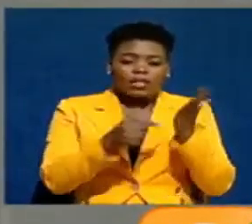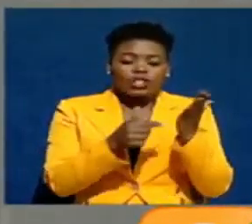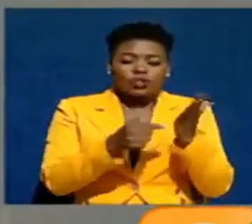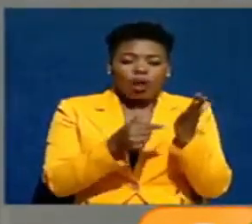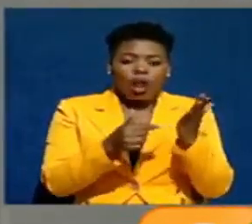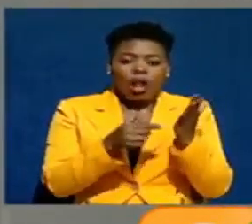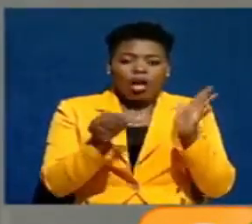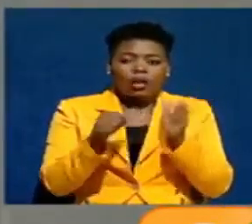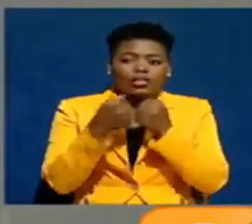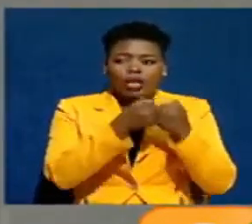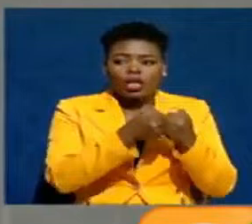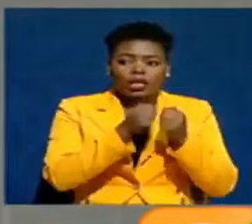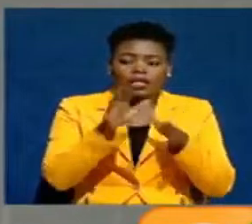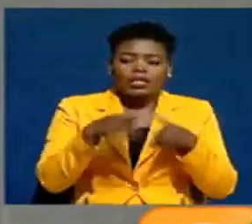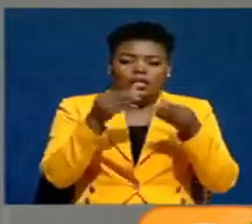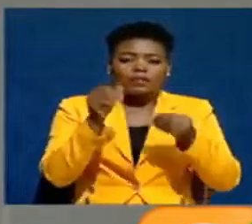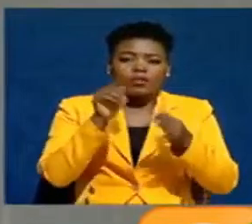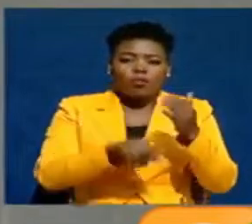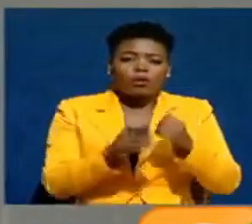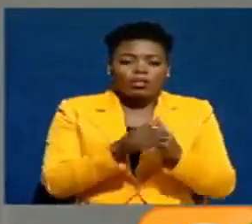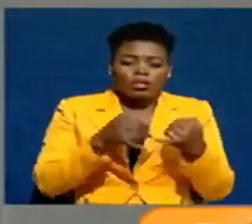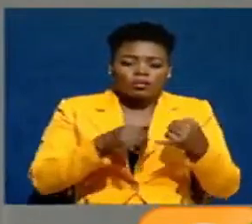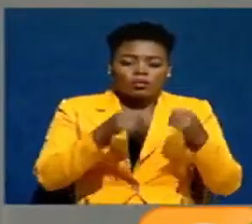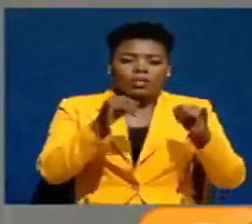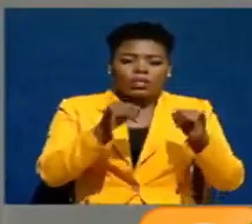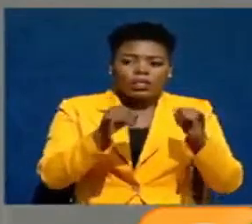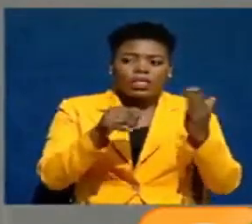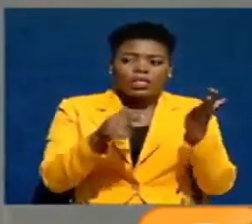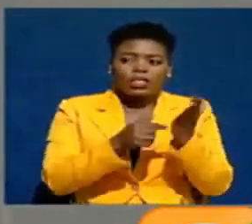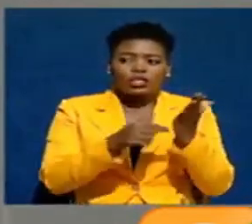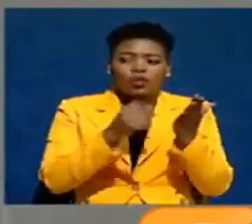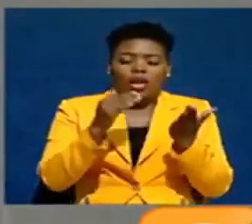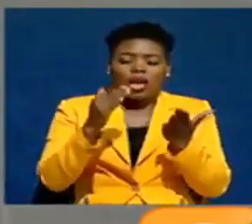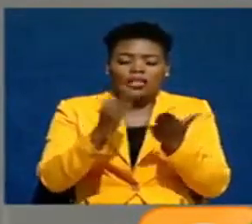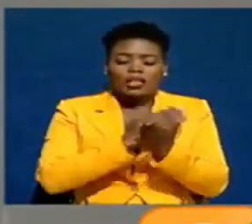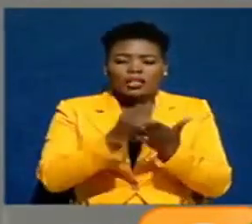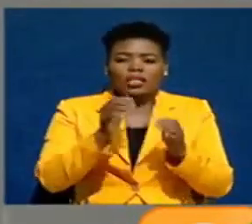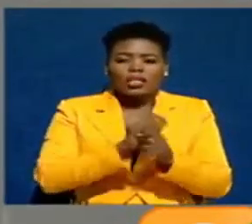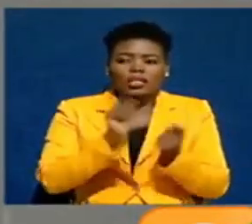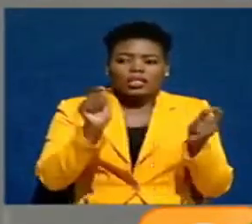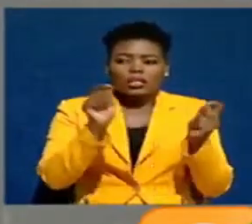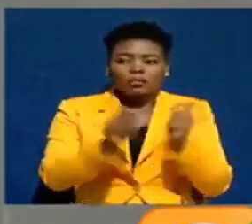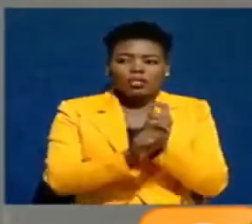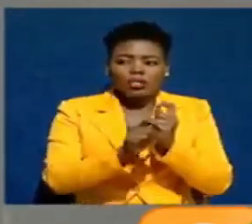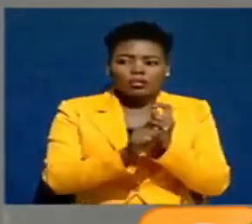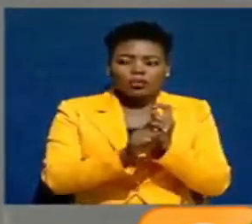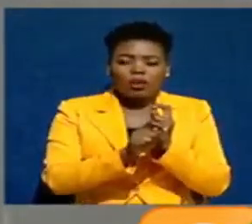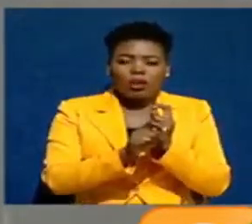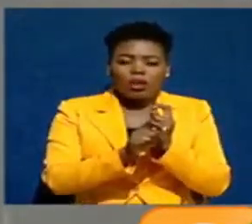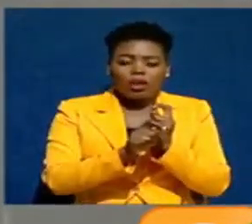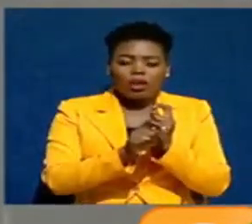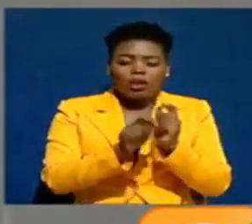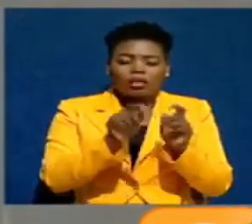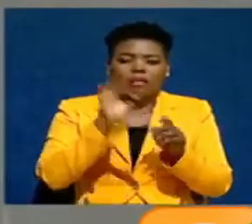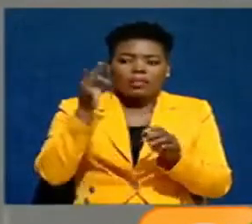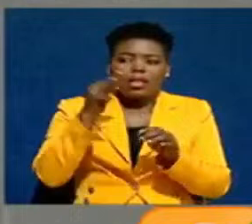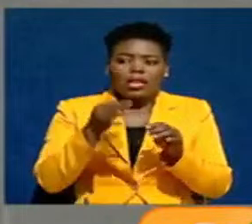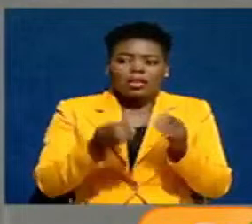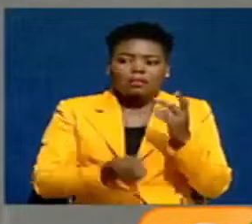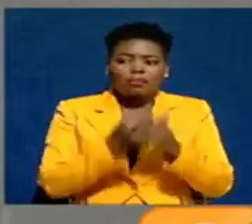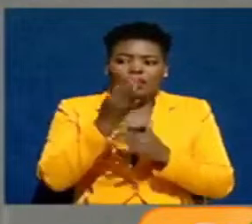divides, providing viable models for implementing digital sector transformation strategies, and thirdly, paving the